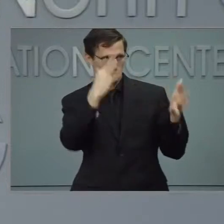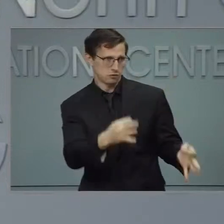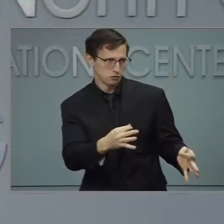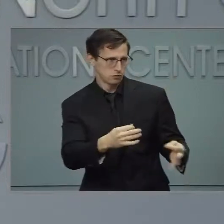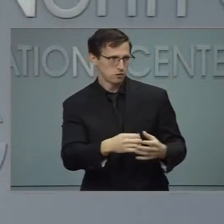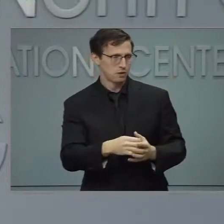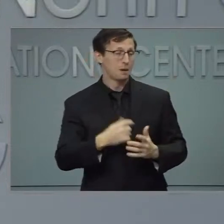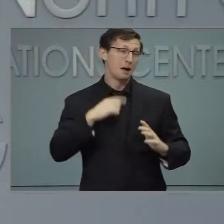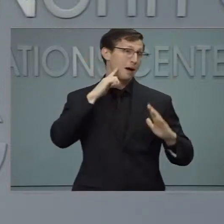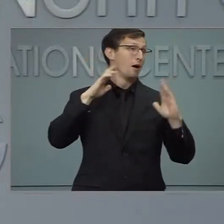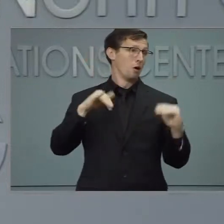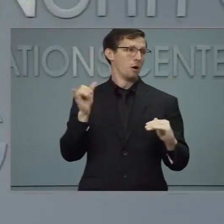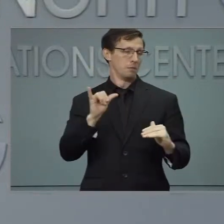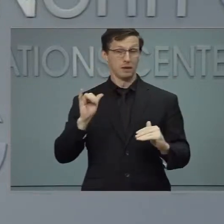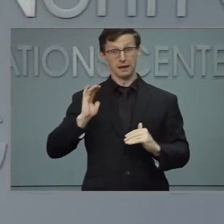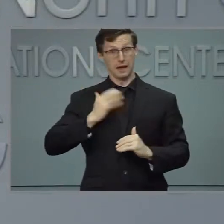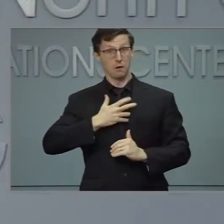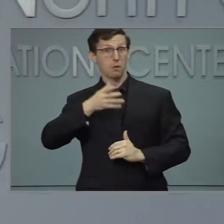for employees